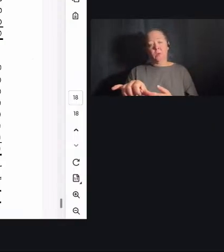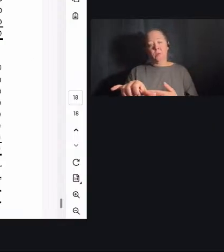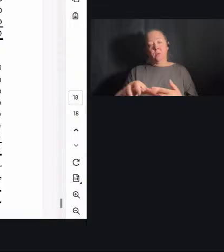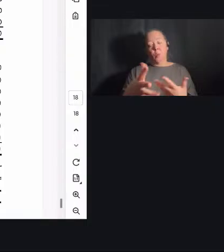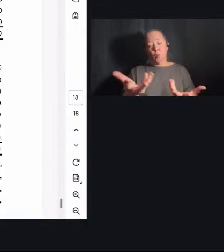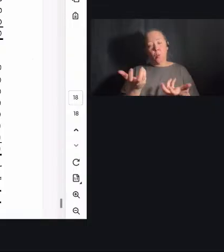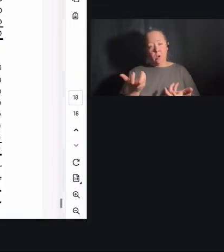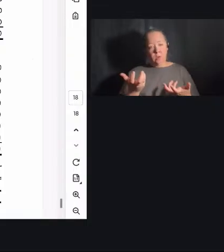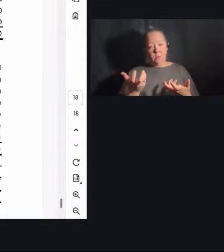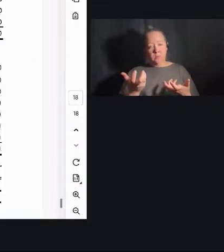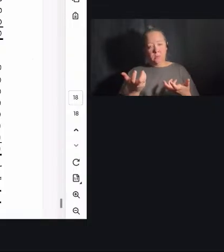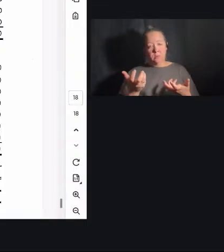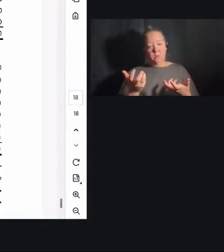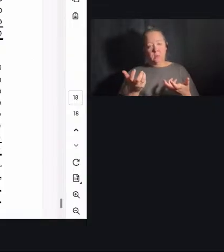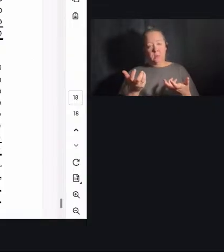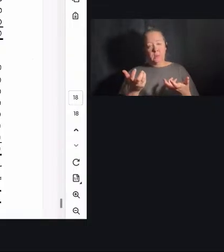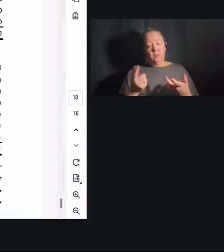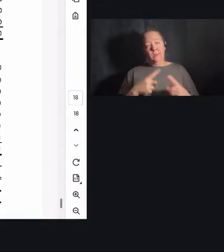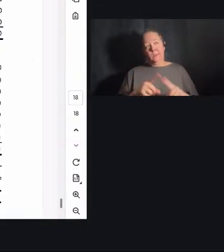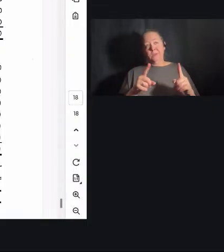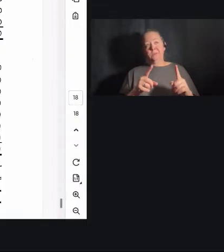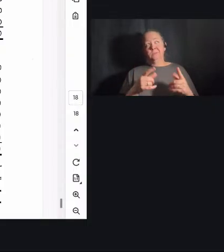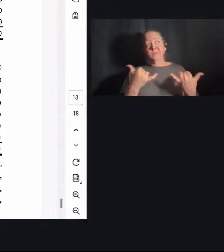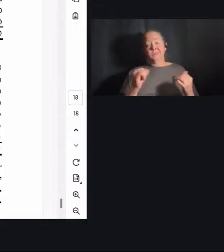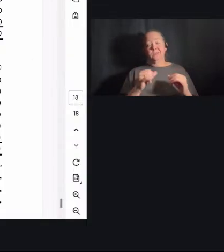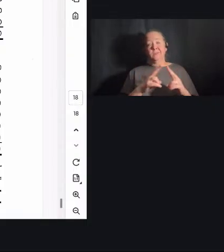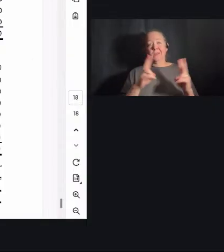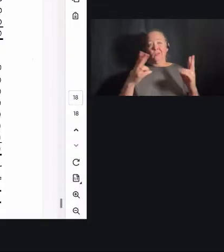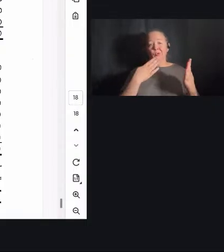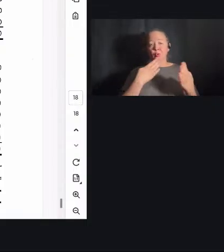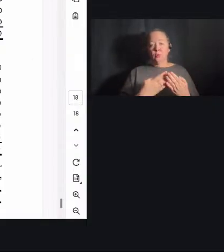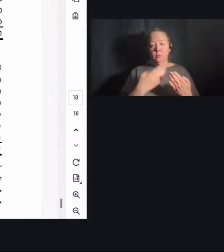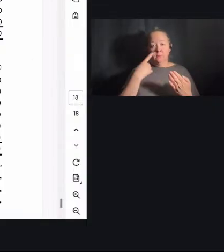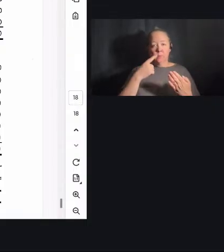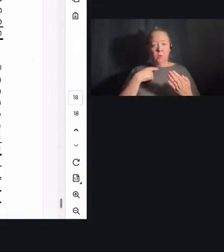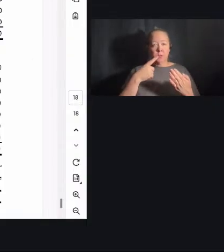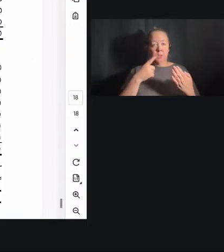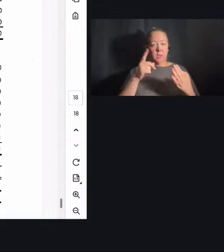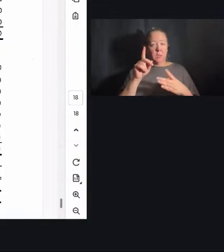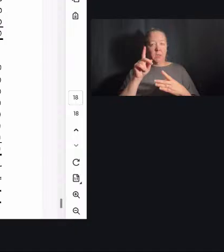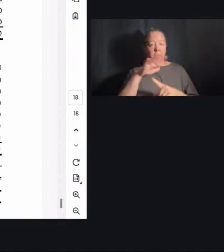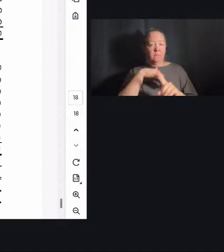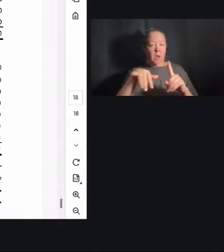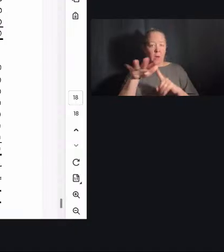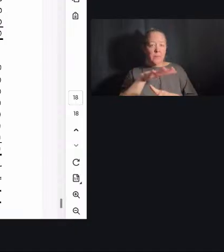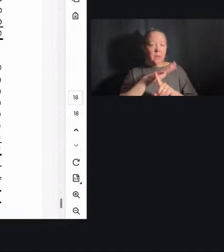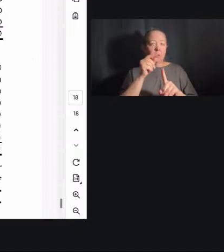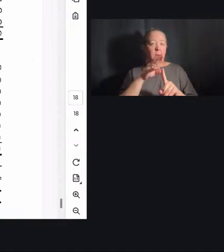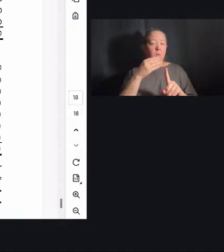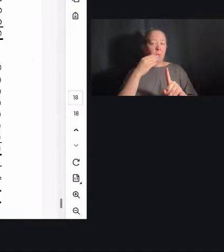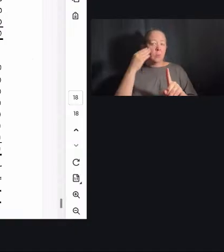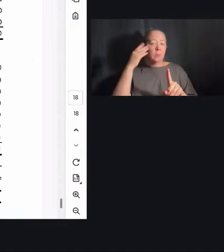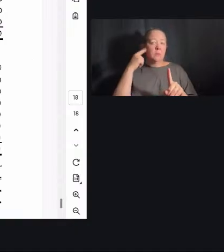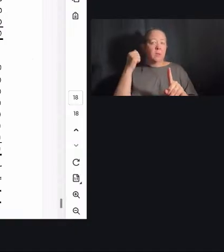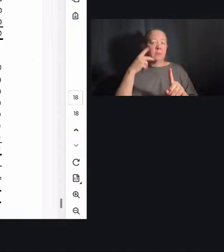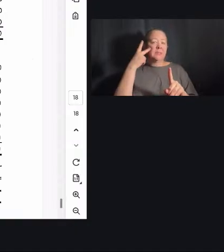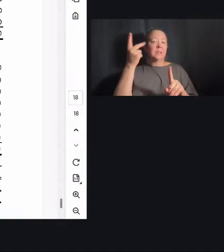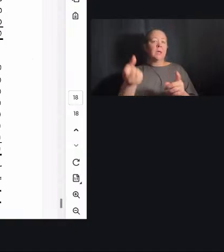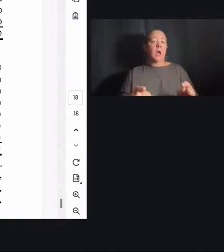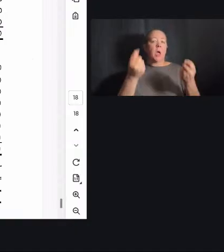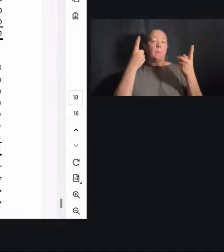Although it is very good for the environment and for our homes and being able to see how much waste we produce just in